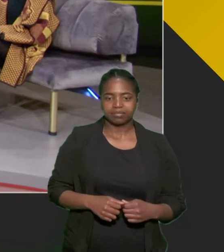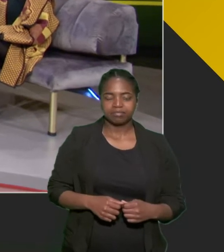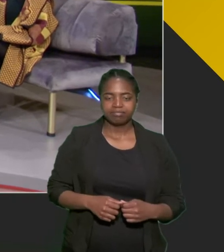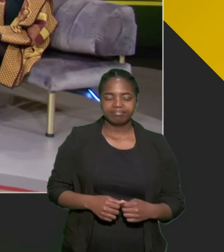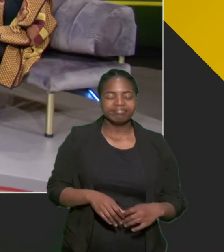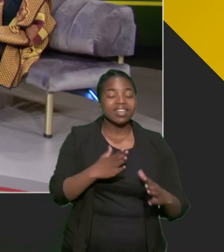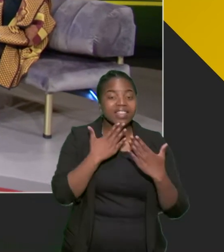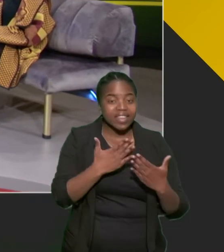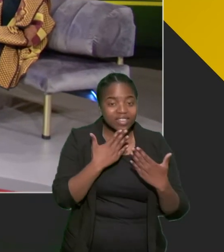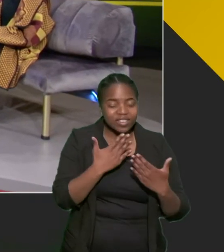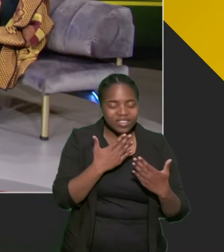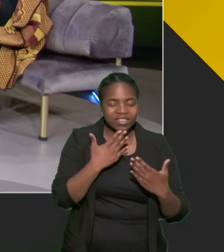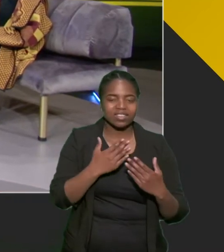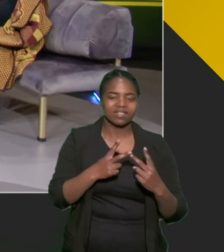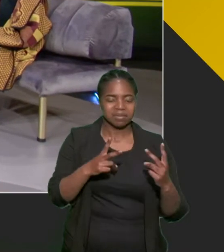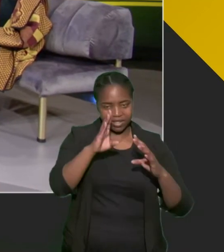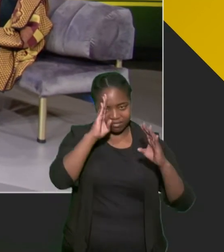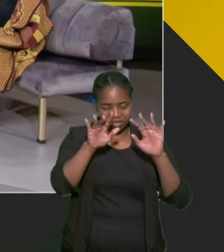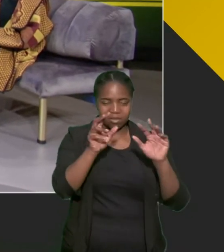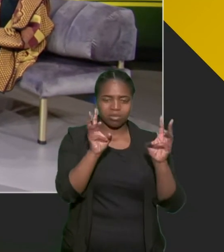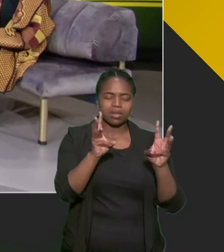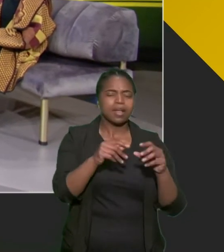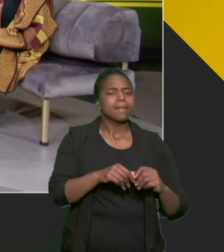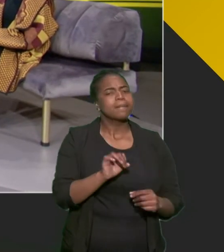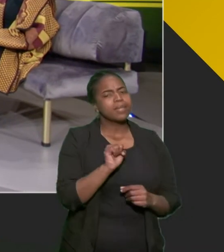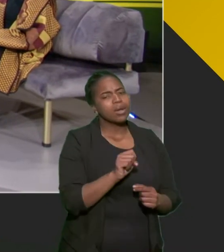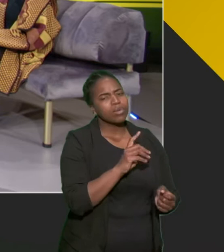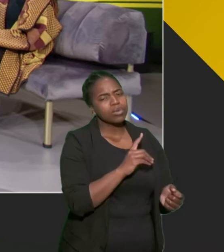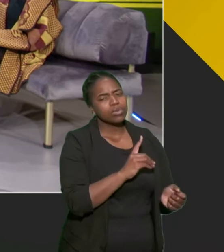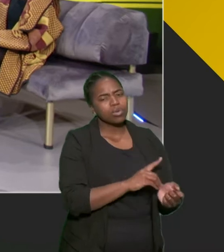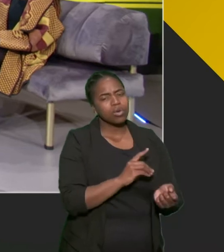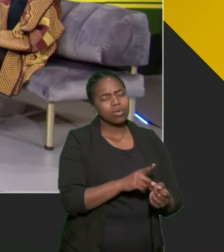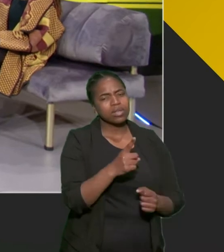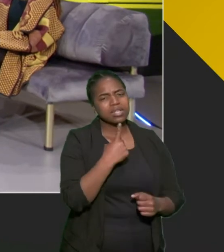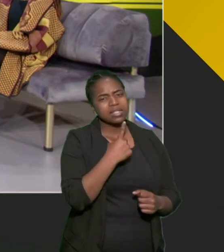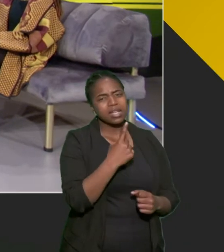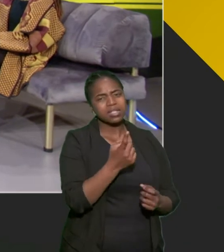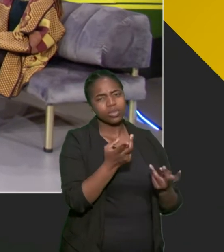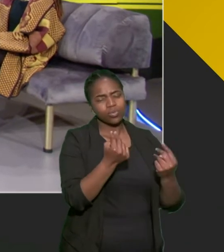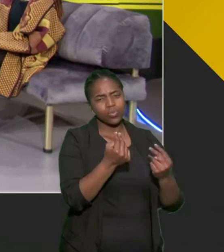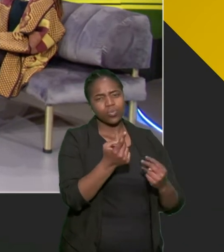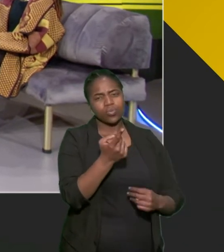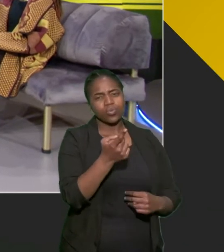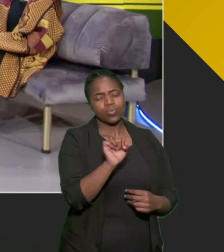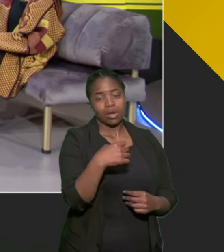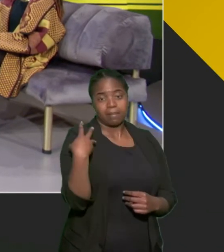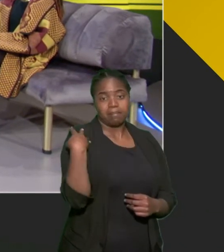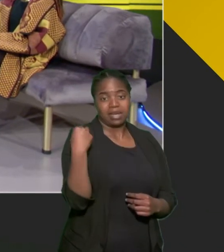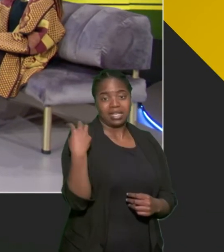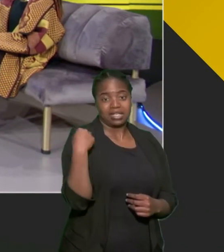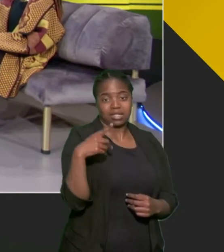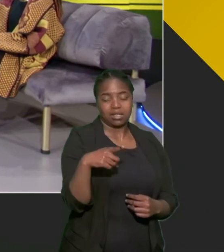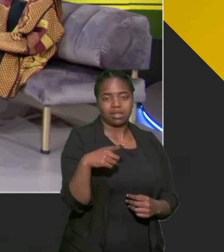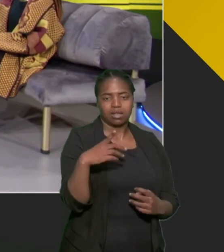Okay, thank you very much, and greetings to your viewers. Amazing. Now, Dr. Moeketsi Majora is the new Prime Minister of the Kingdom